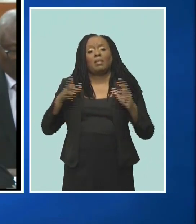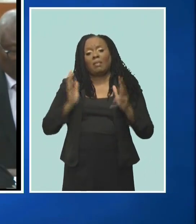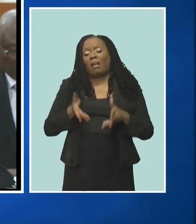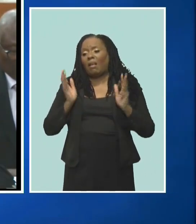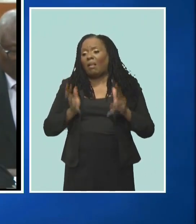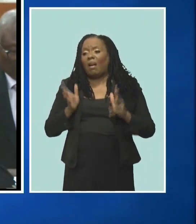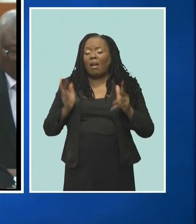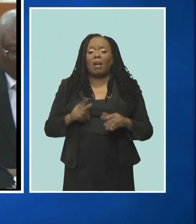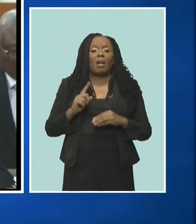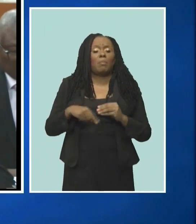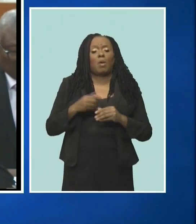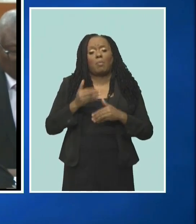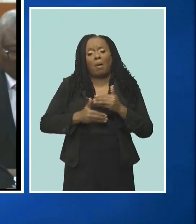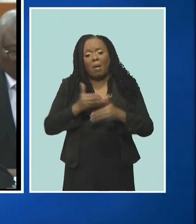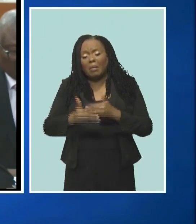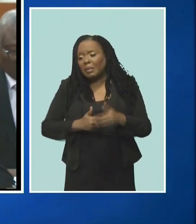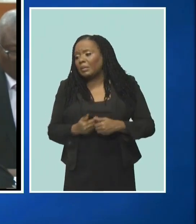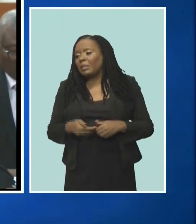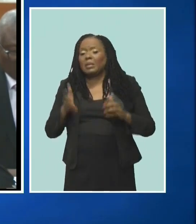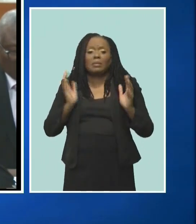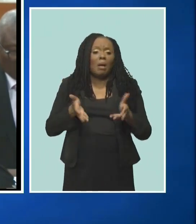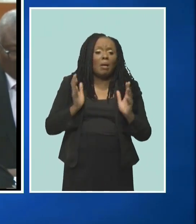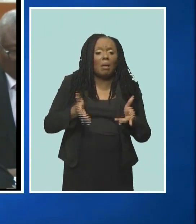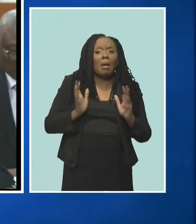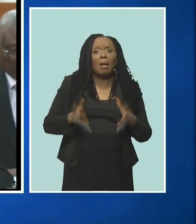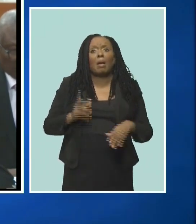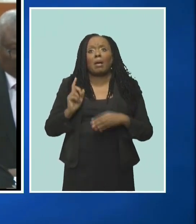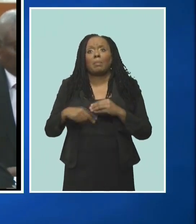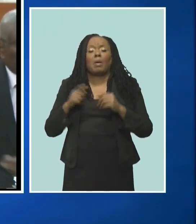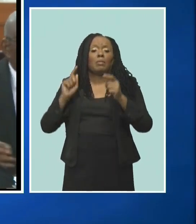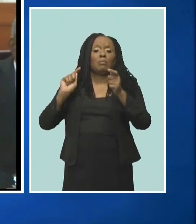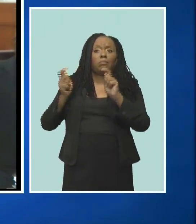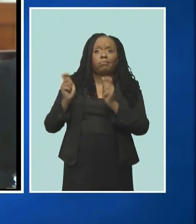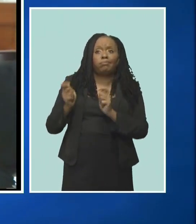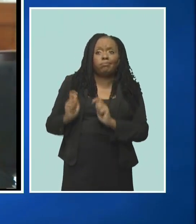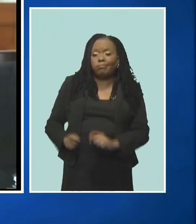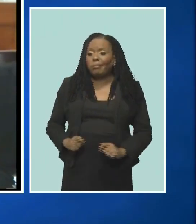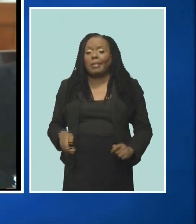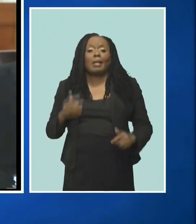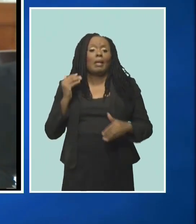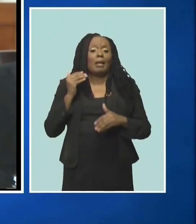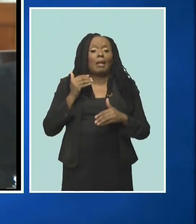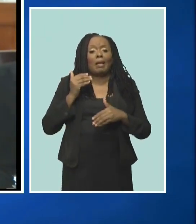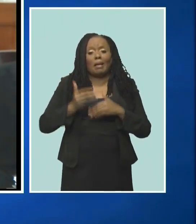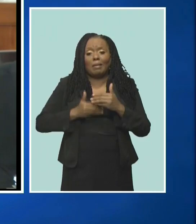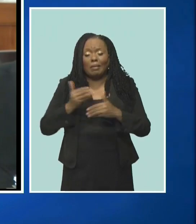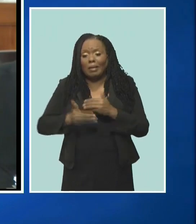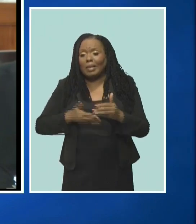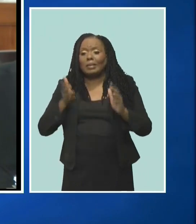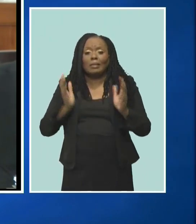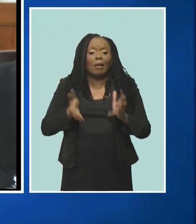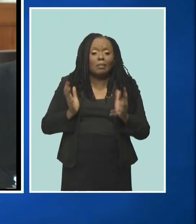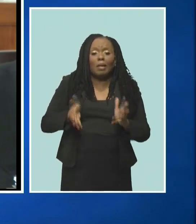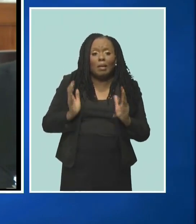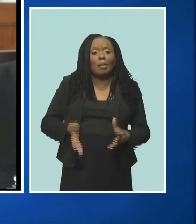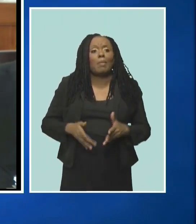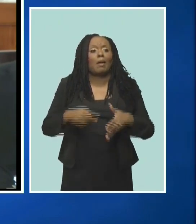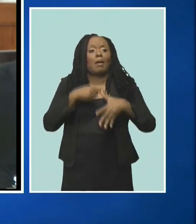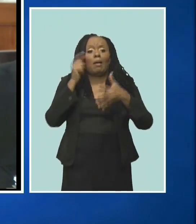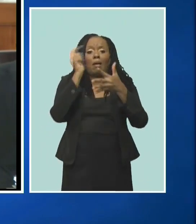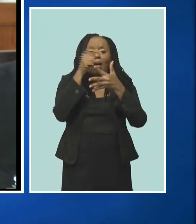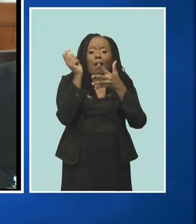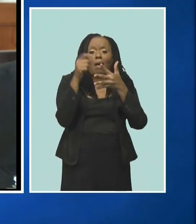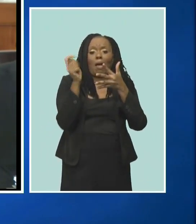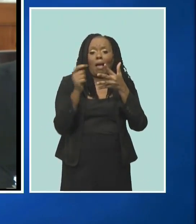can talk about amendments, we can try to extrapolate it and direct it